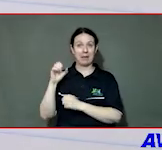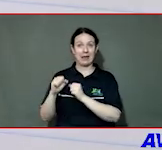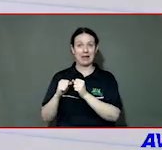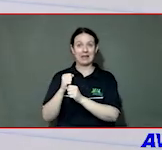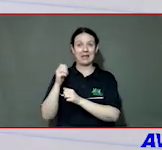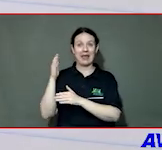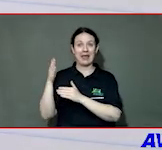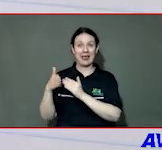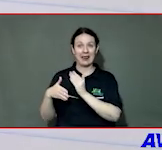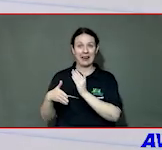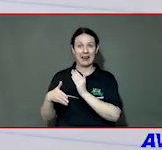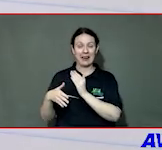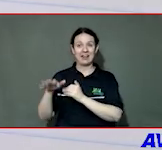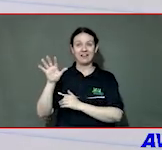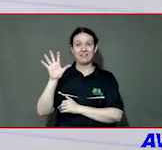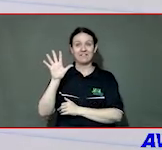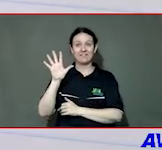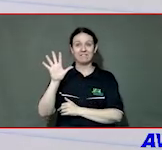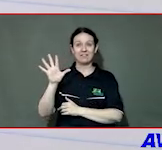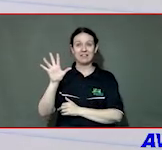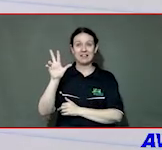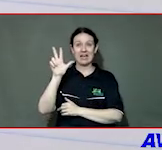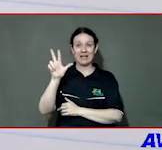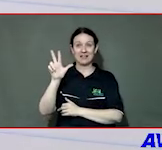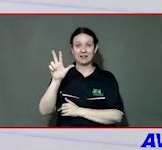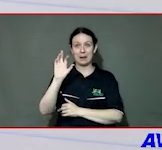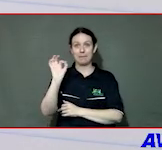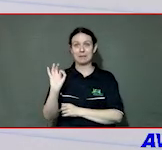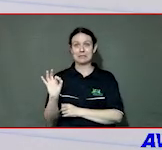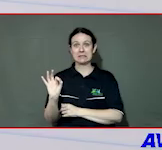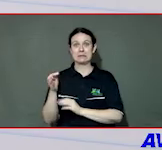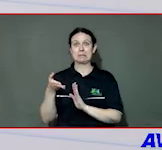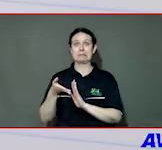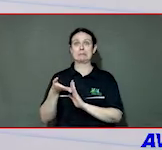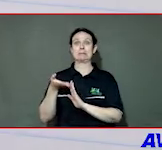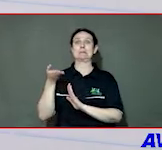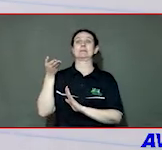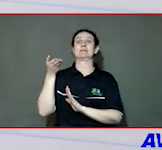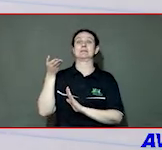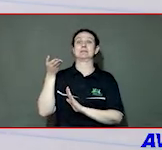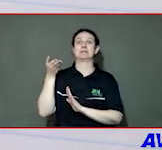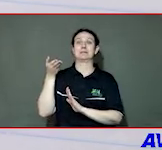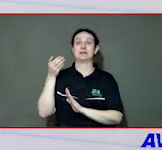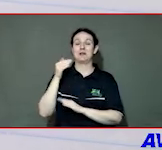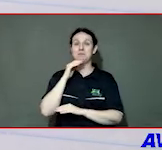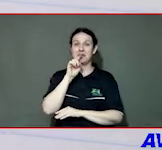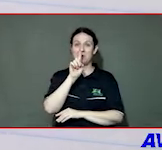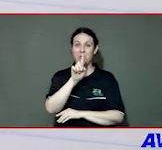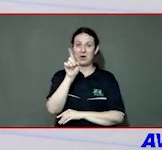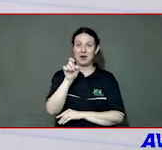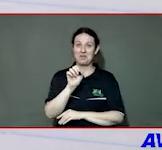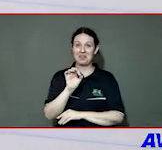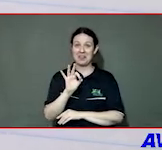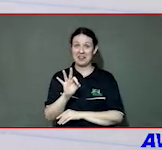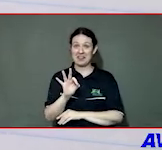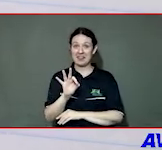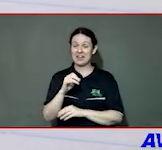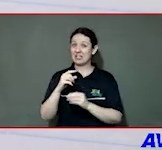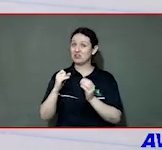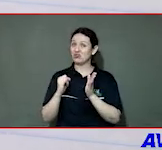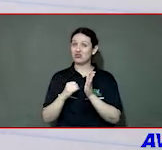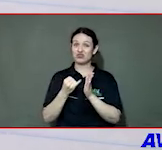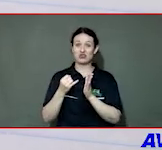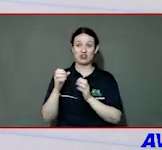year, it's 58 out of 150. So that means it's just more than a third of the paper is just